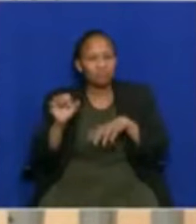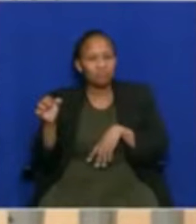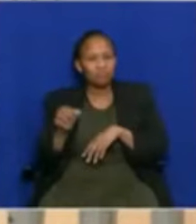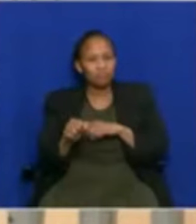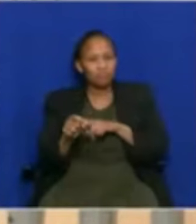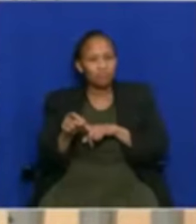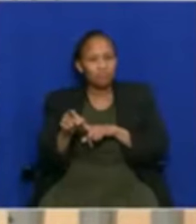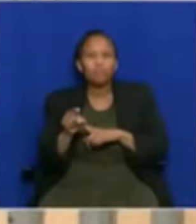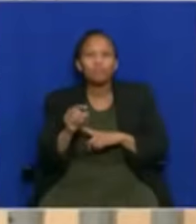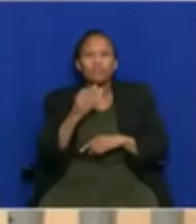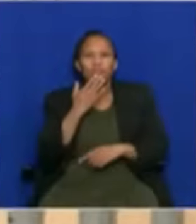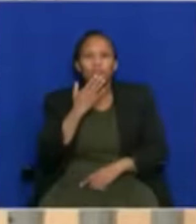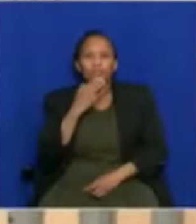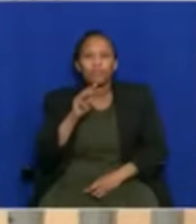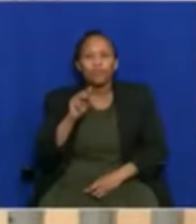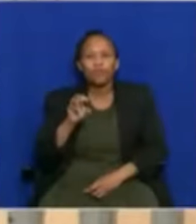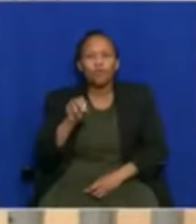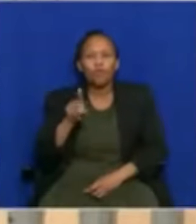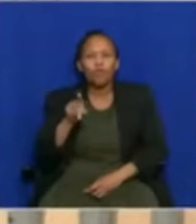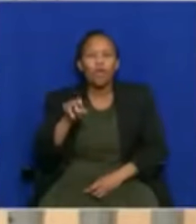into that.